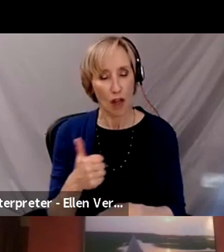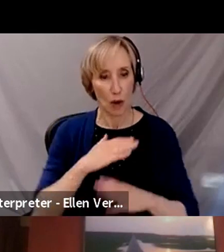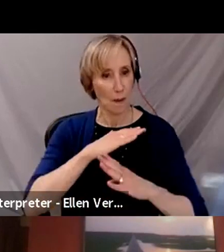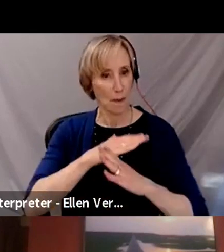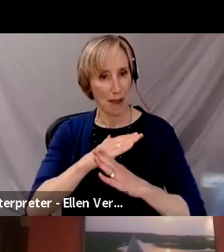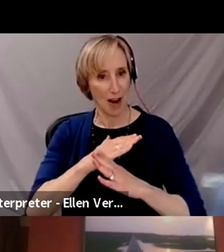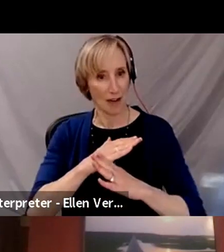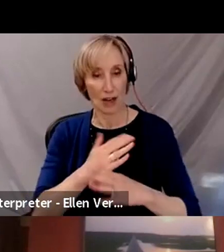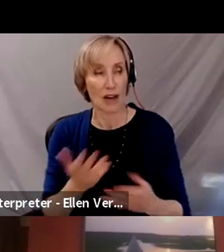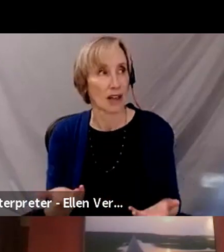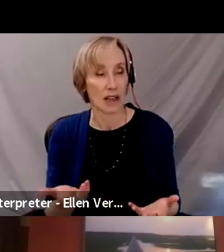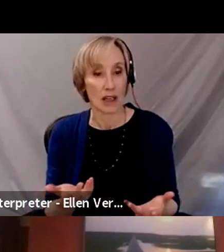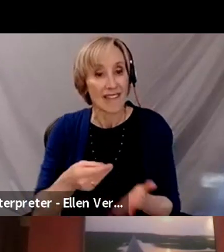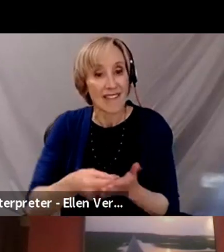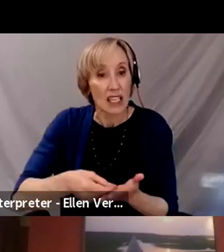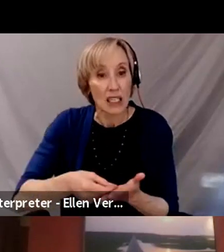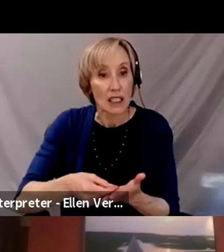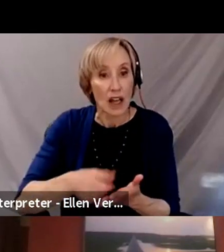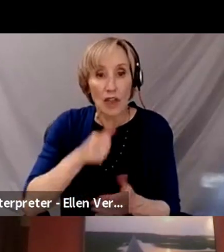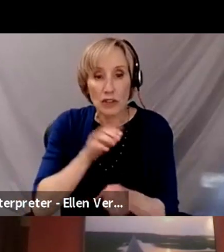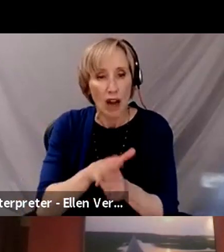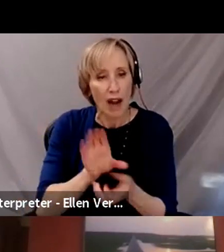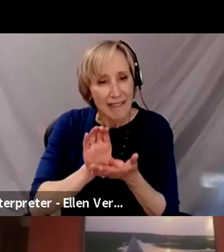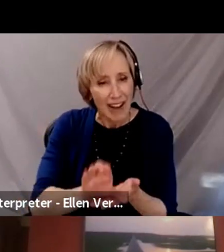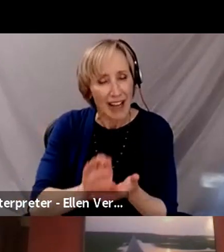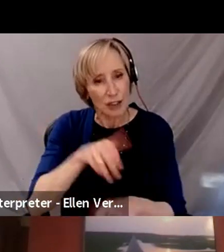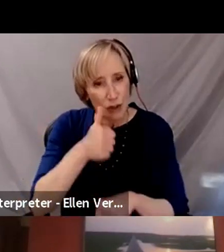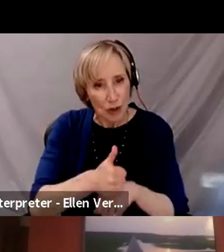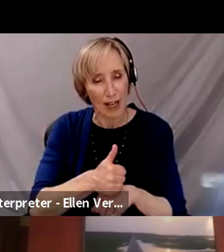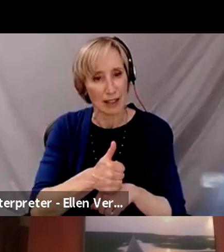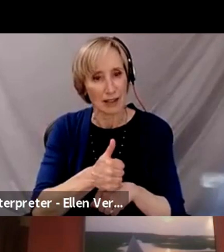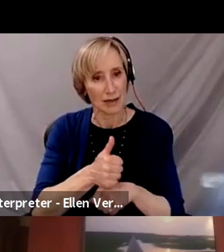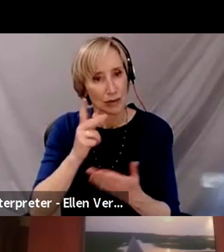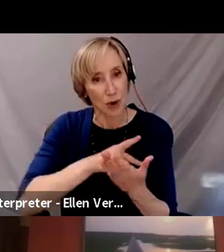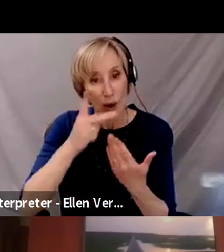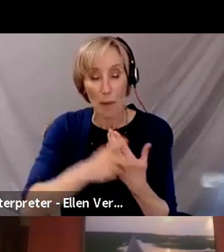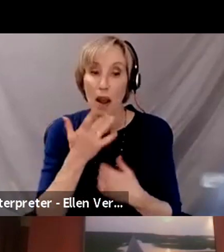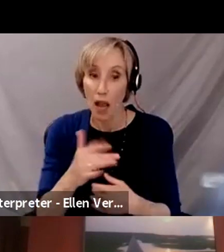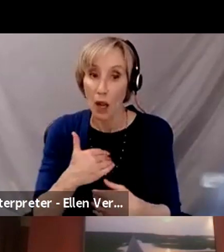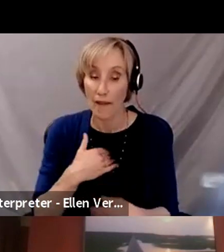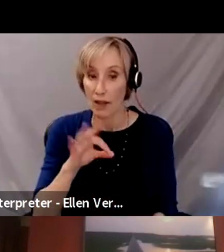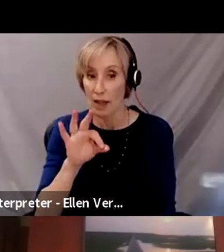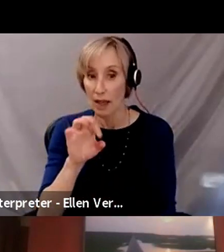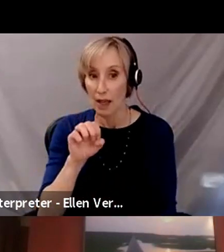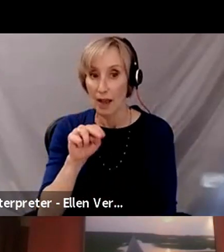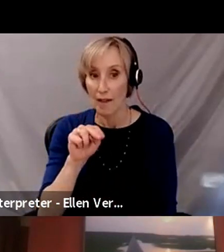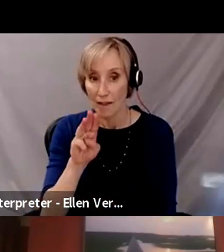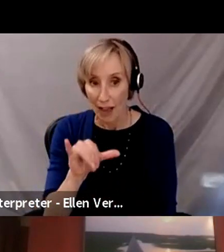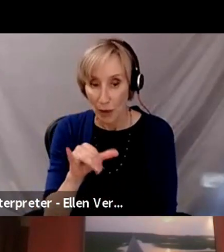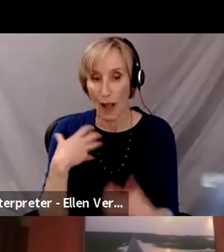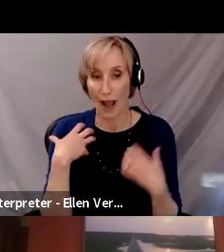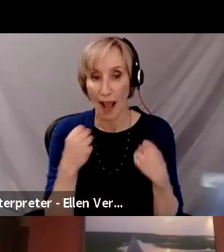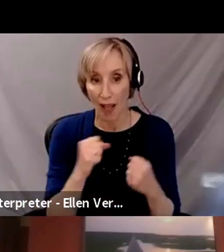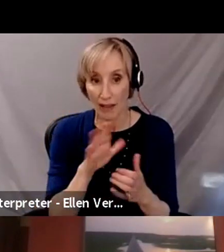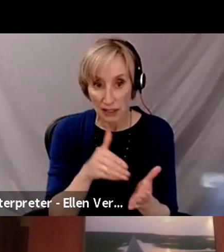there's not enough funding to create programs. I mean, luckily in Boston, we have the Fenway Health Center, we've got the Triangle program, but we need a